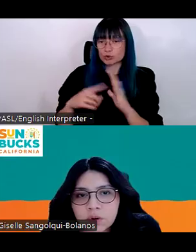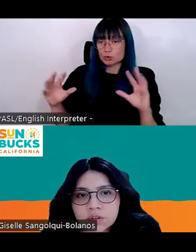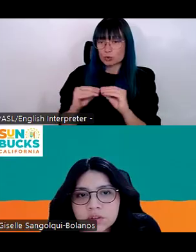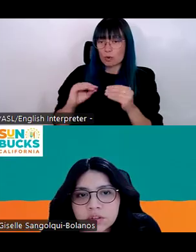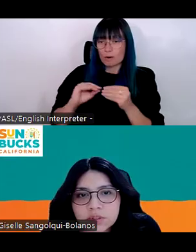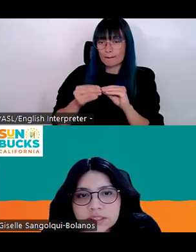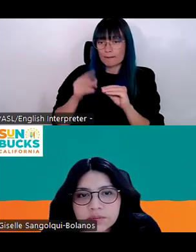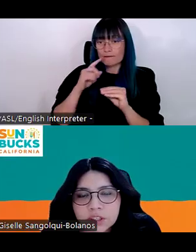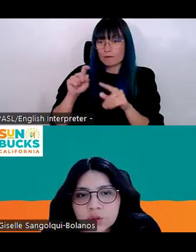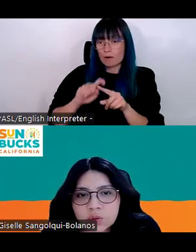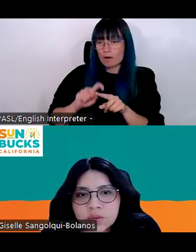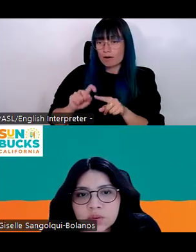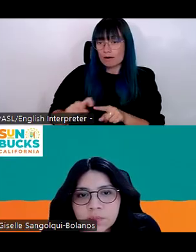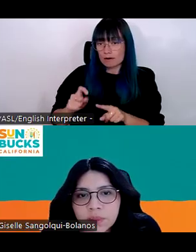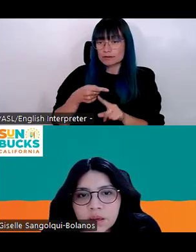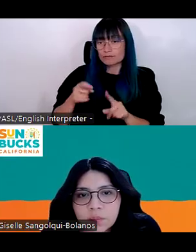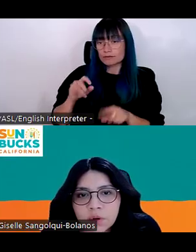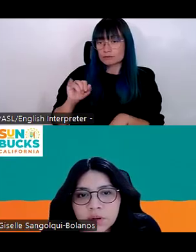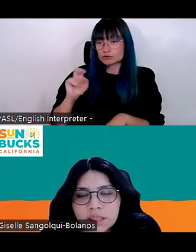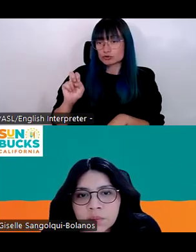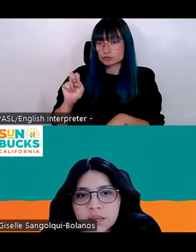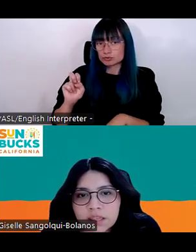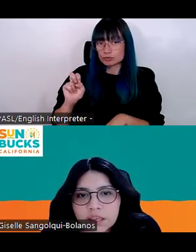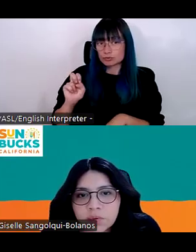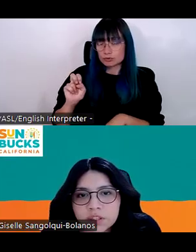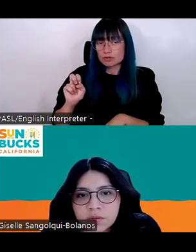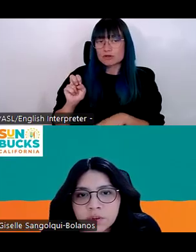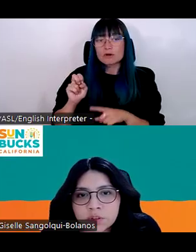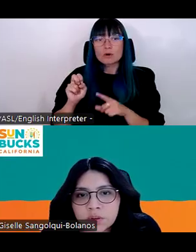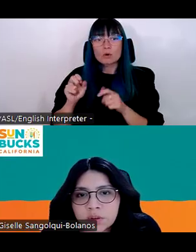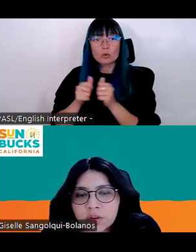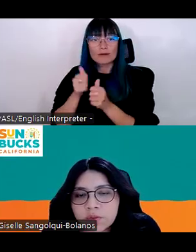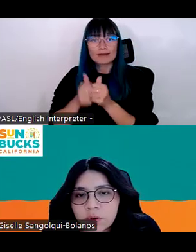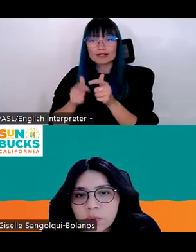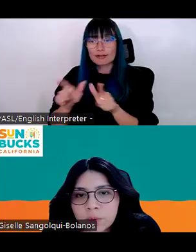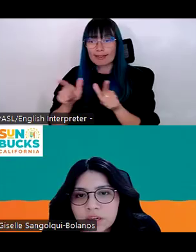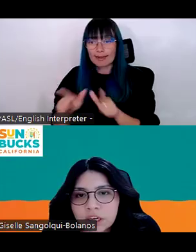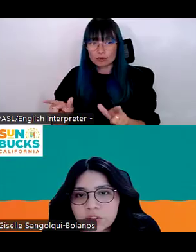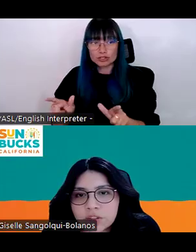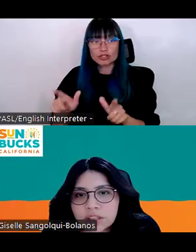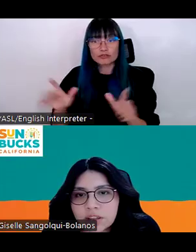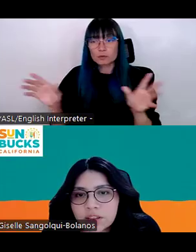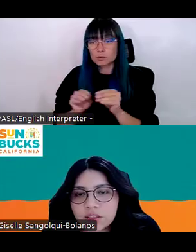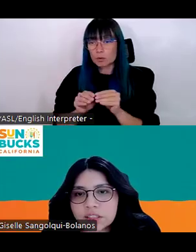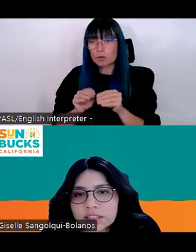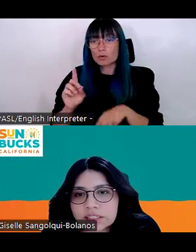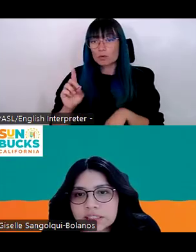of calls received in June, broken down by language for a total of